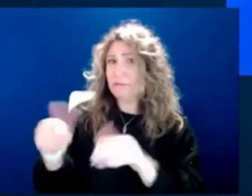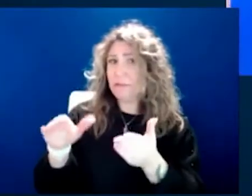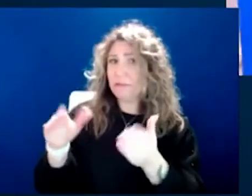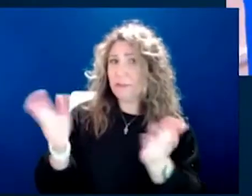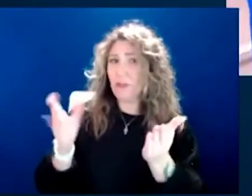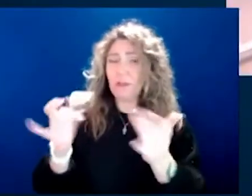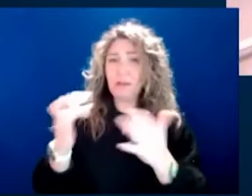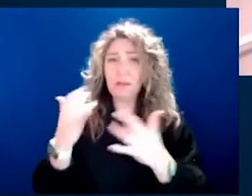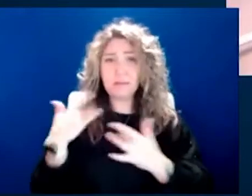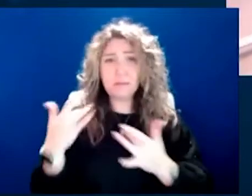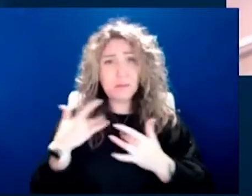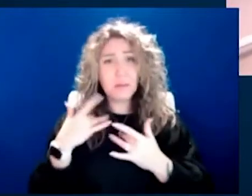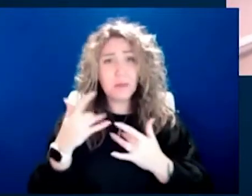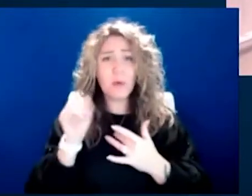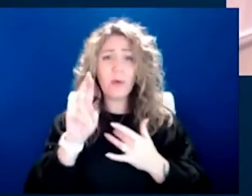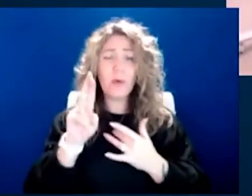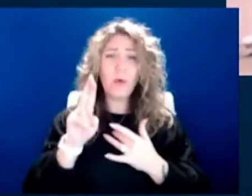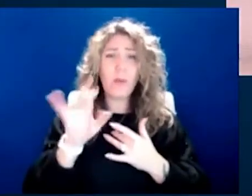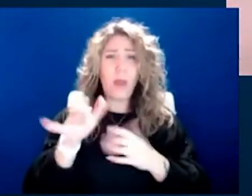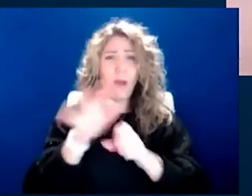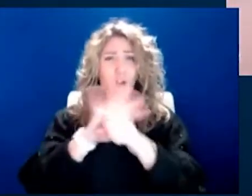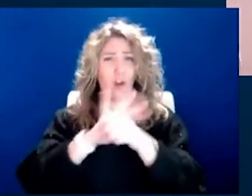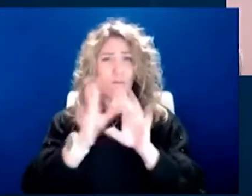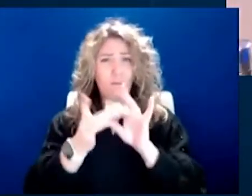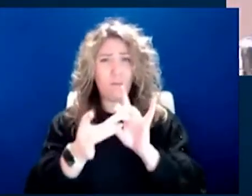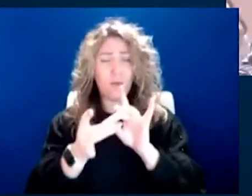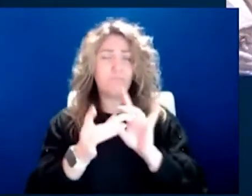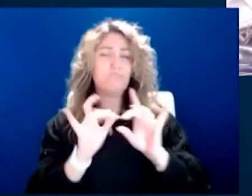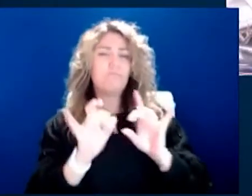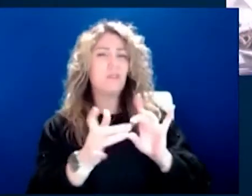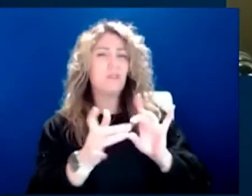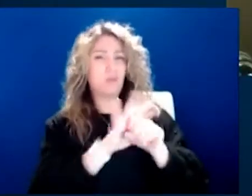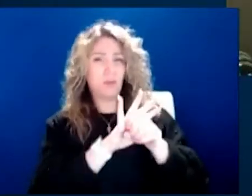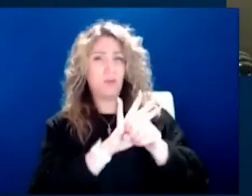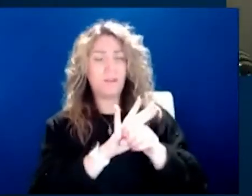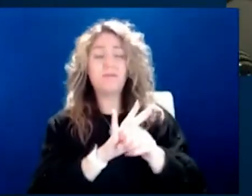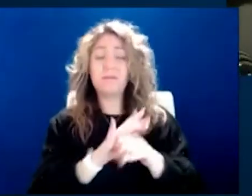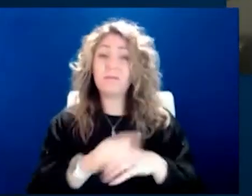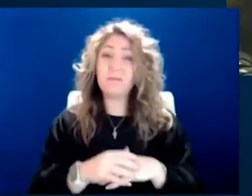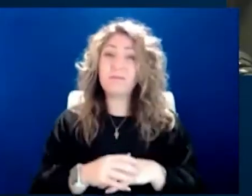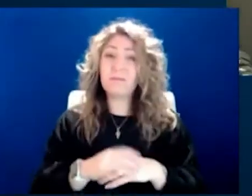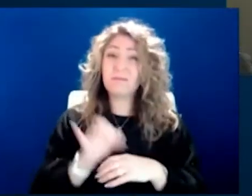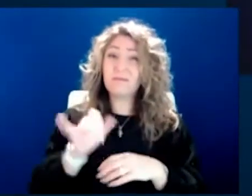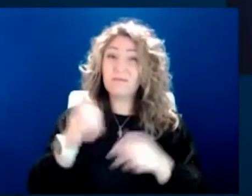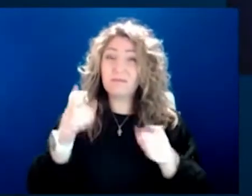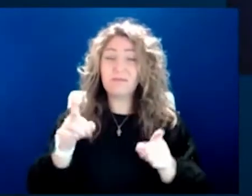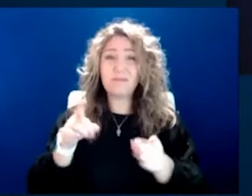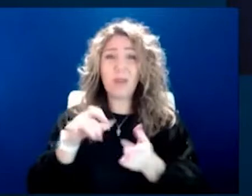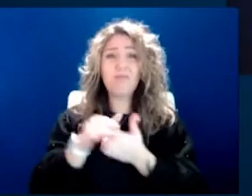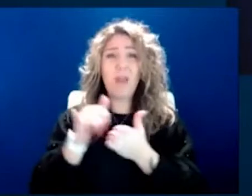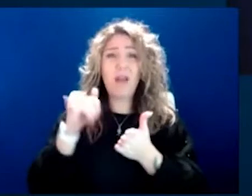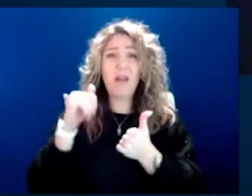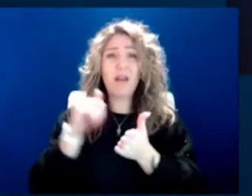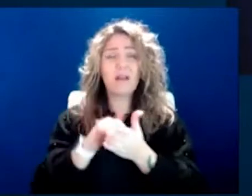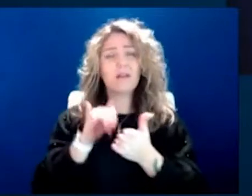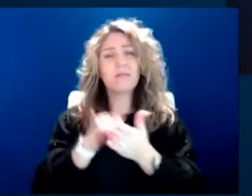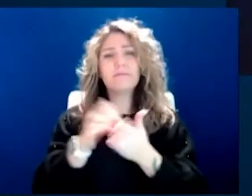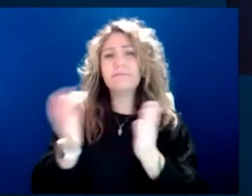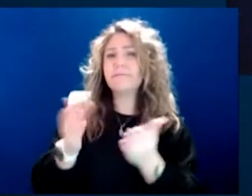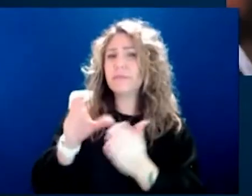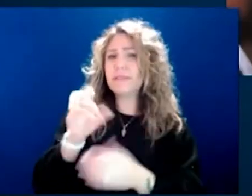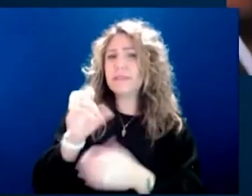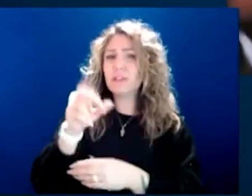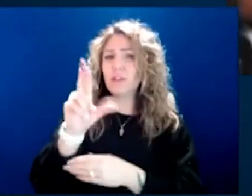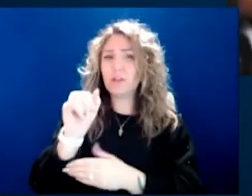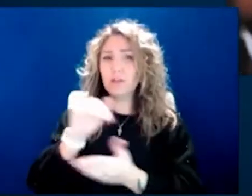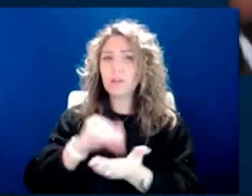typical or is this COVID? This is COVID. This is definitely COVID era. This is Ciara. How can I help you? Dr. Ciara